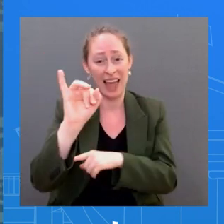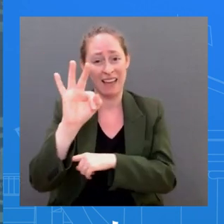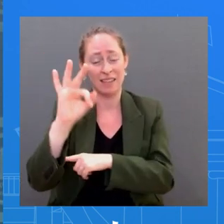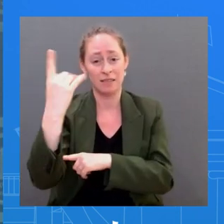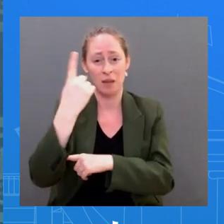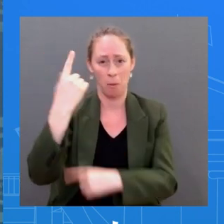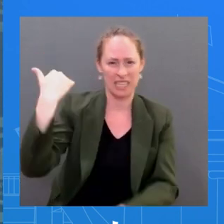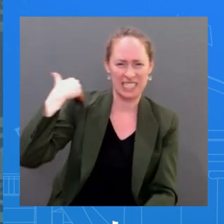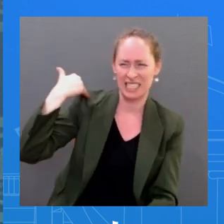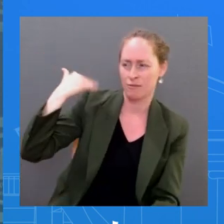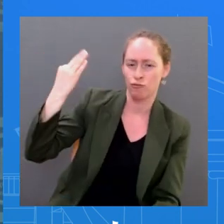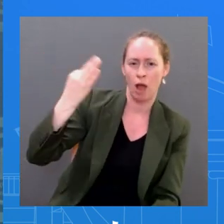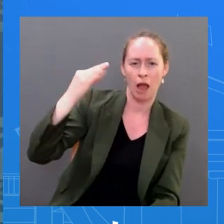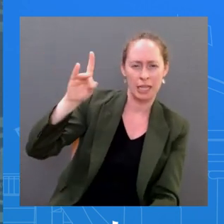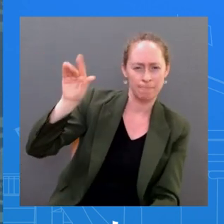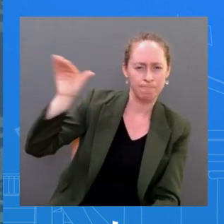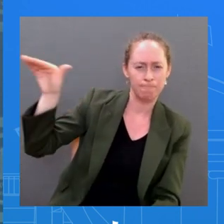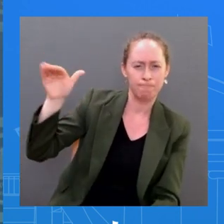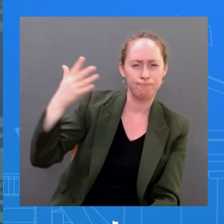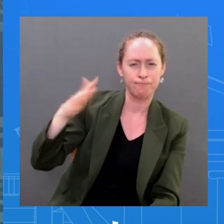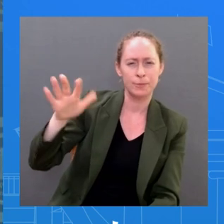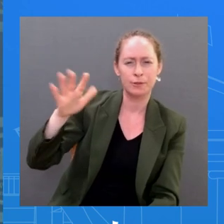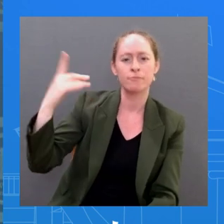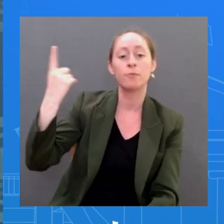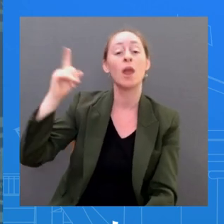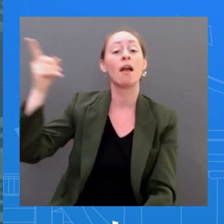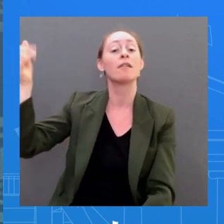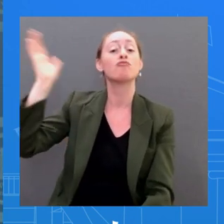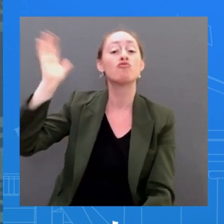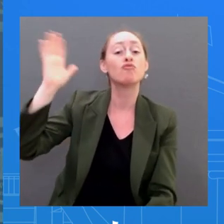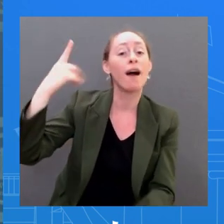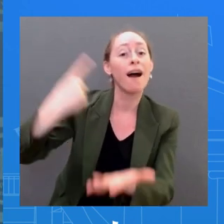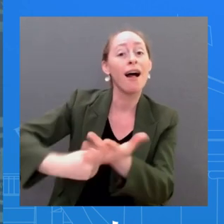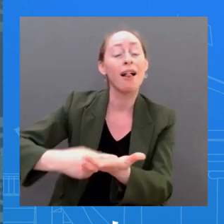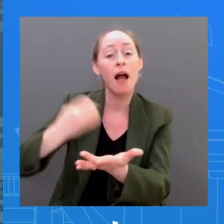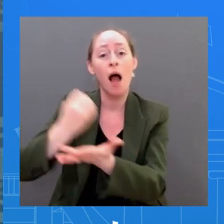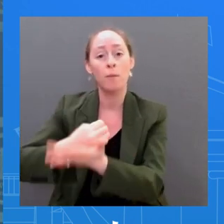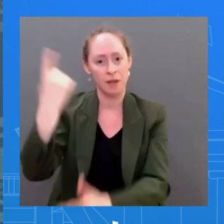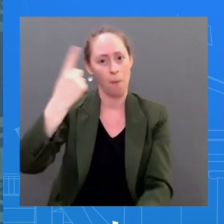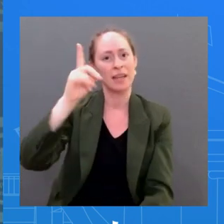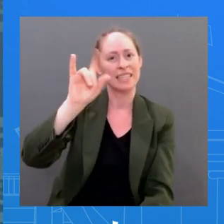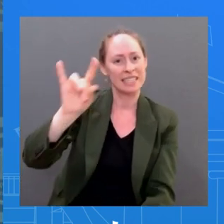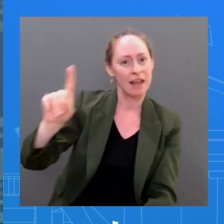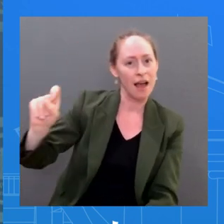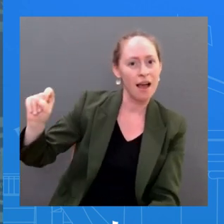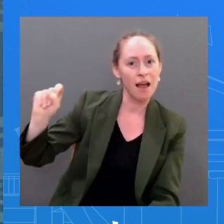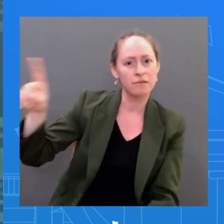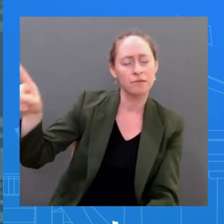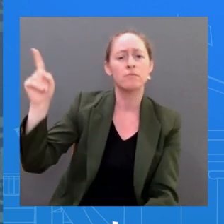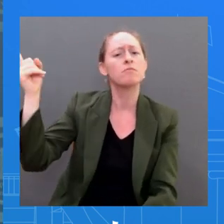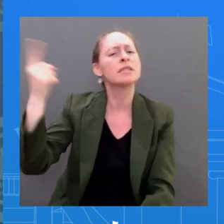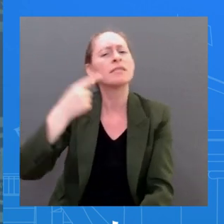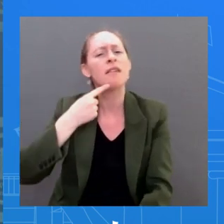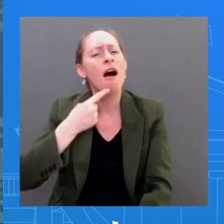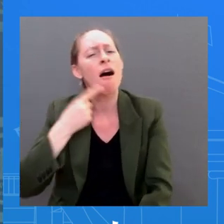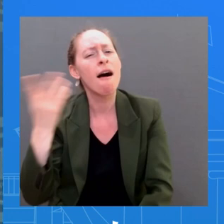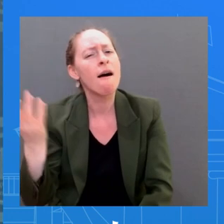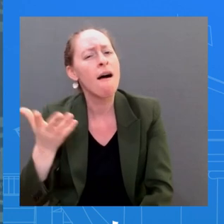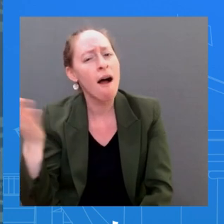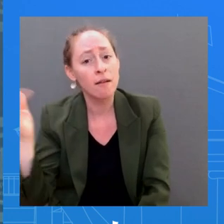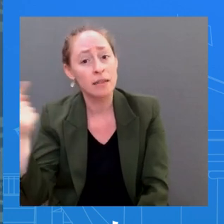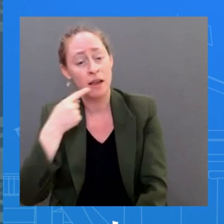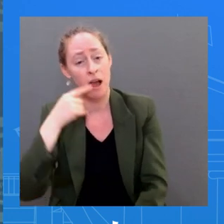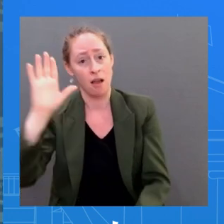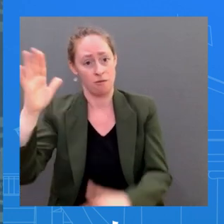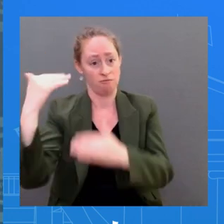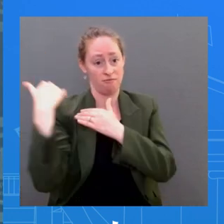remarks on the economy. And basically, he said, as president, he believes that if there is